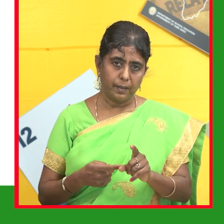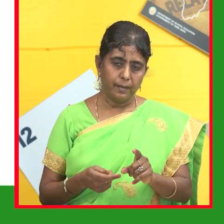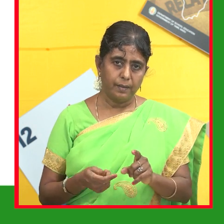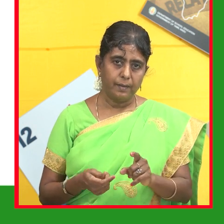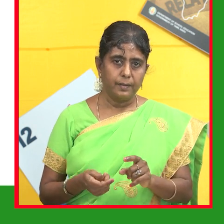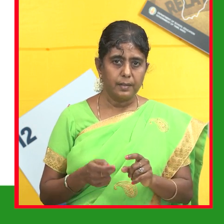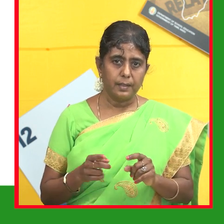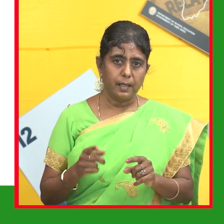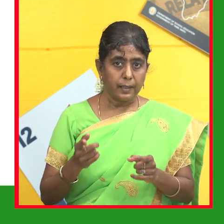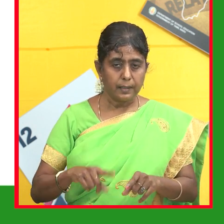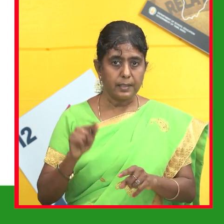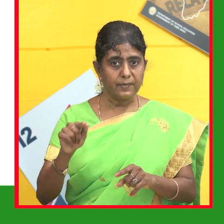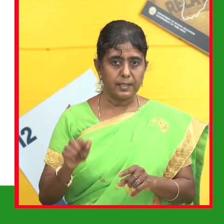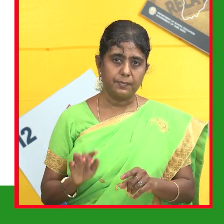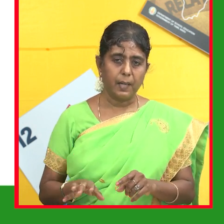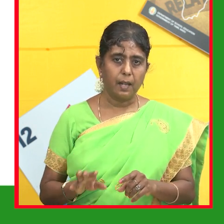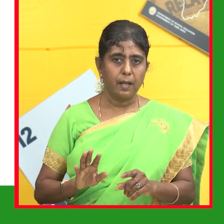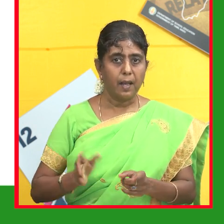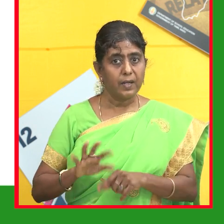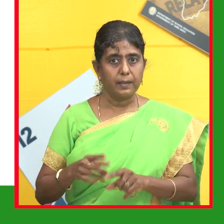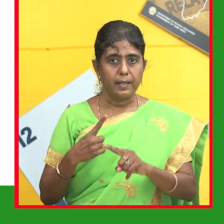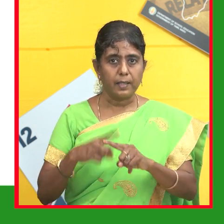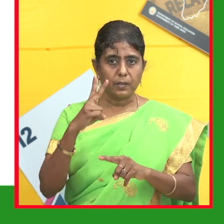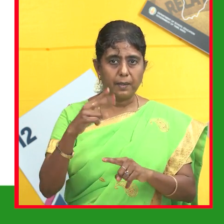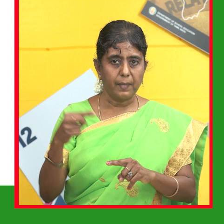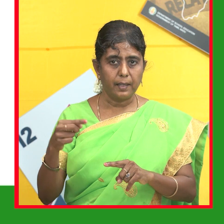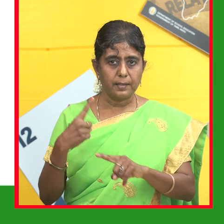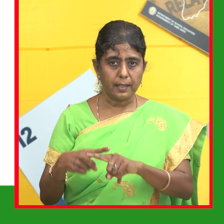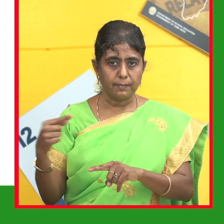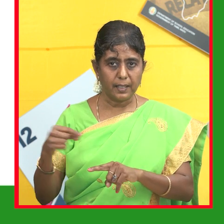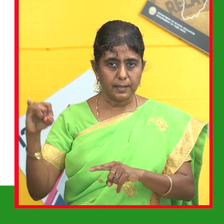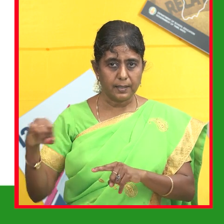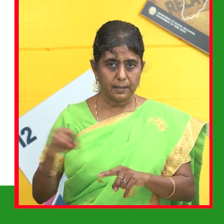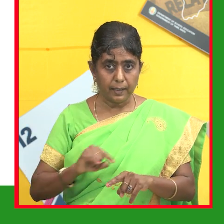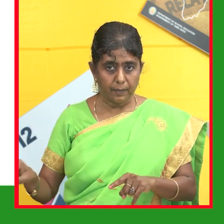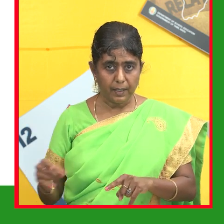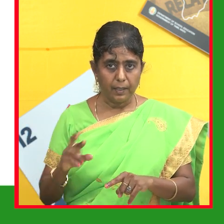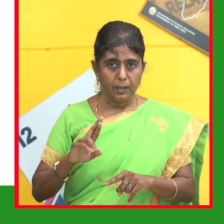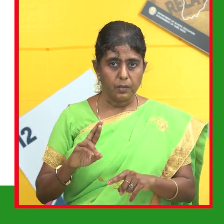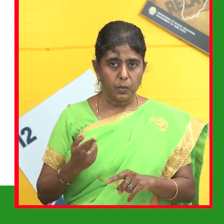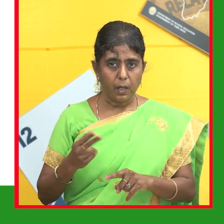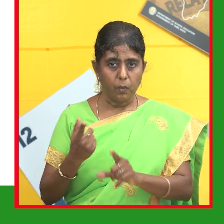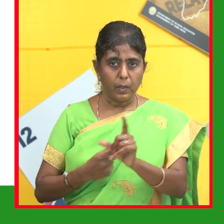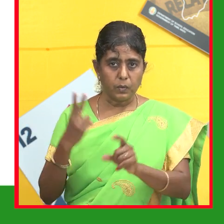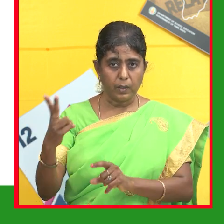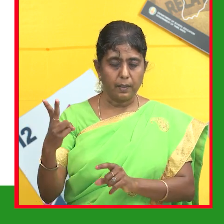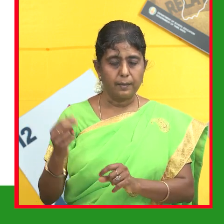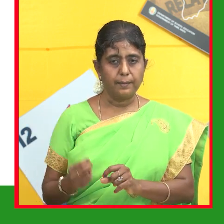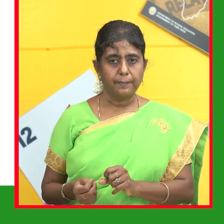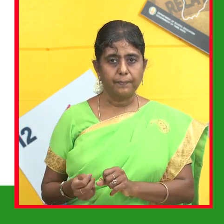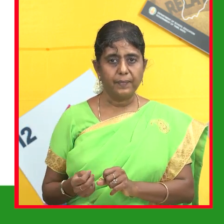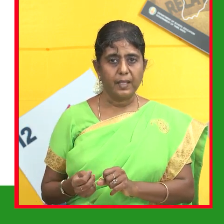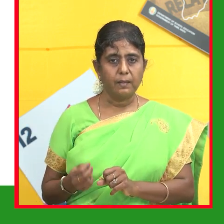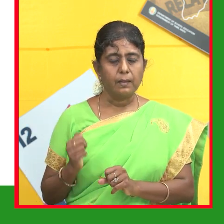you see the division symbol. After that, x squared minus 6 divided by 12y